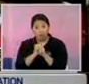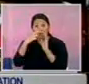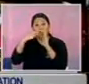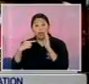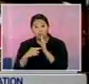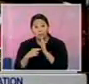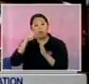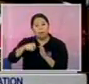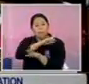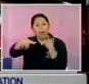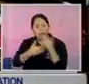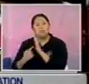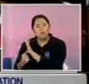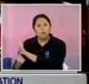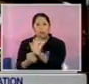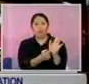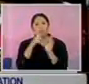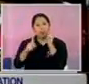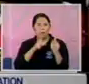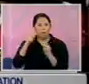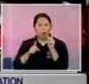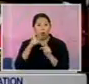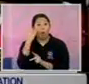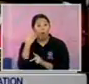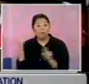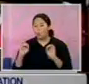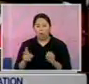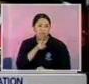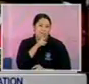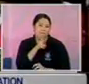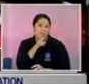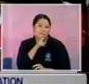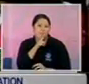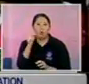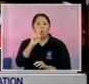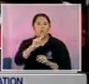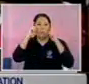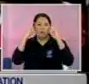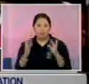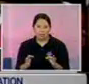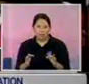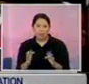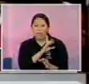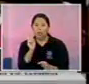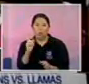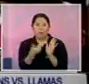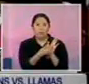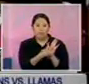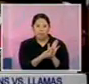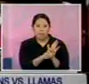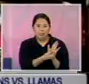people, ilantad lahat po ito para walang magsuspecha kung ano magiging desisyon, kung ano ang mga ebidensya.